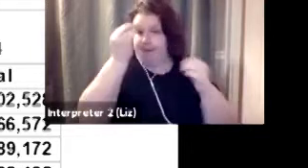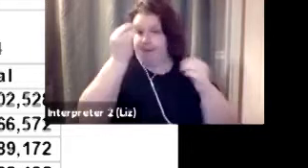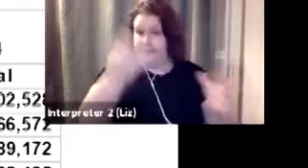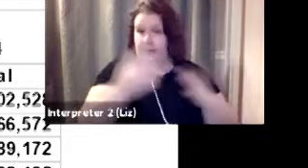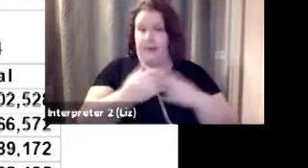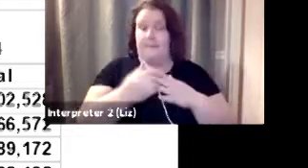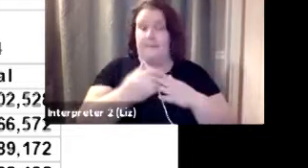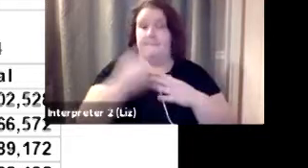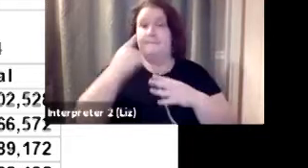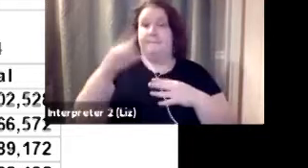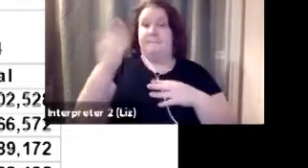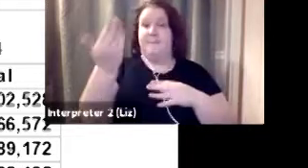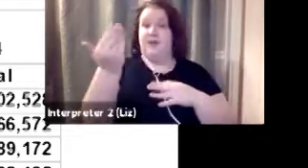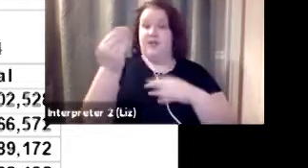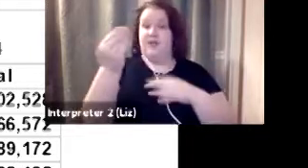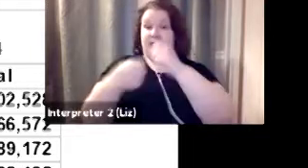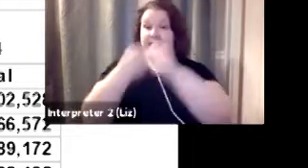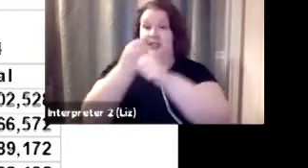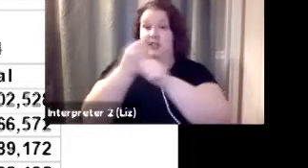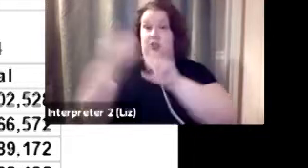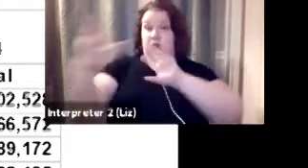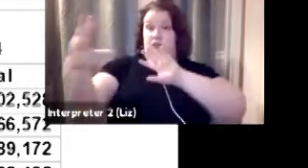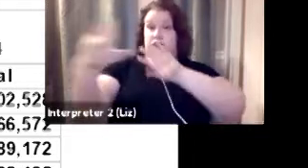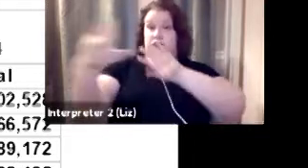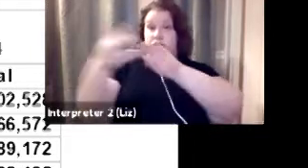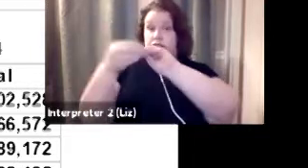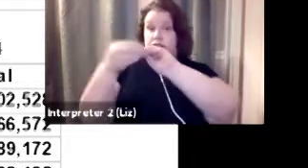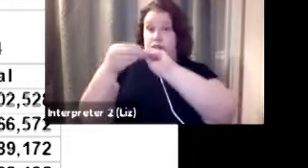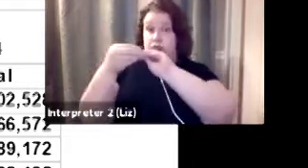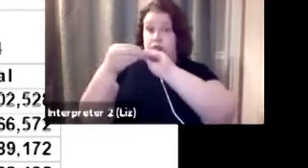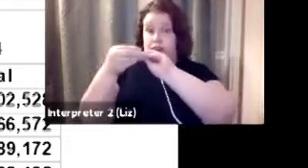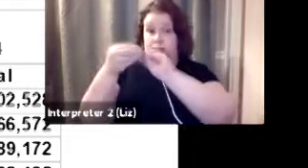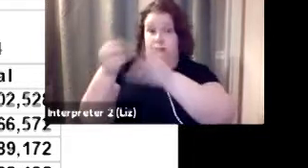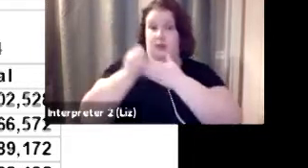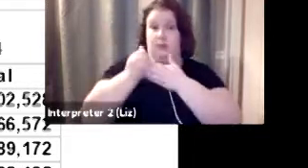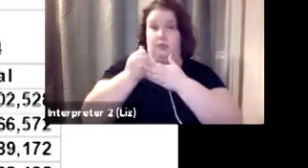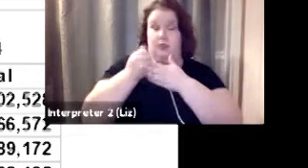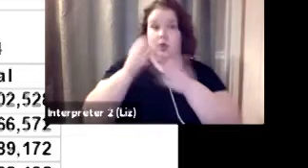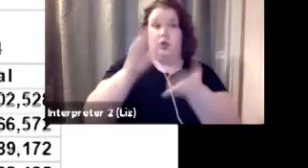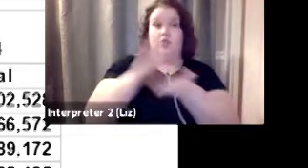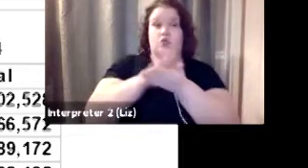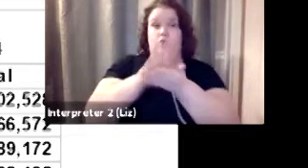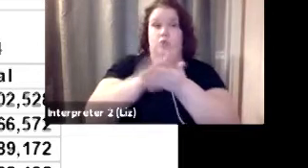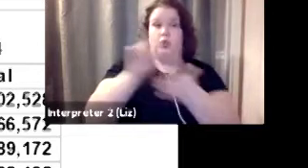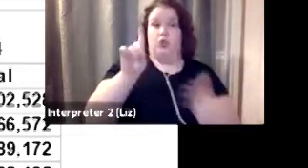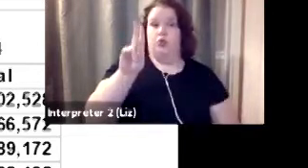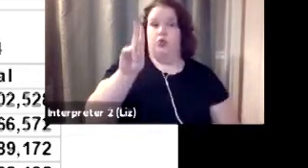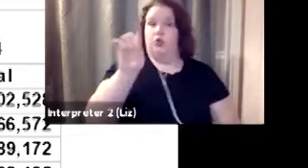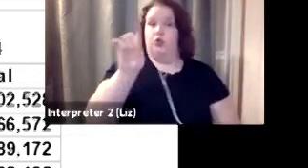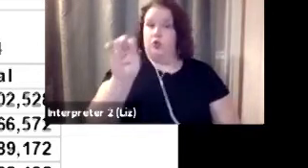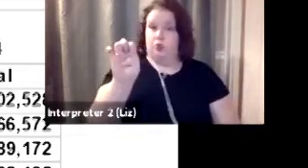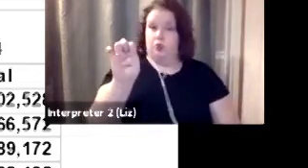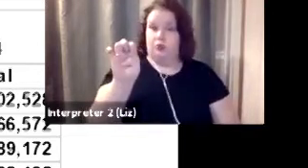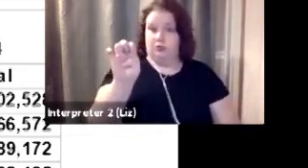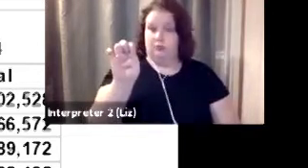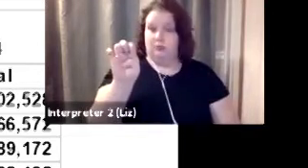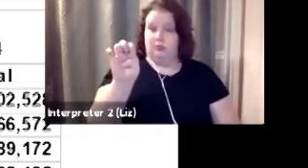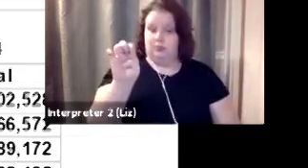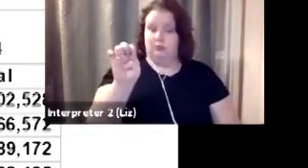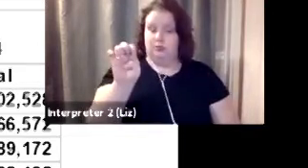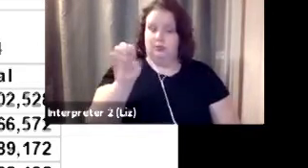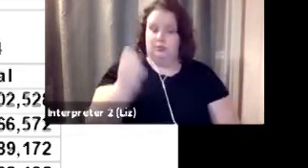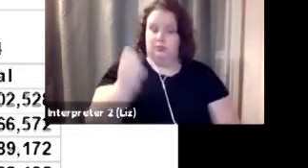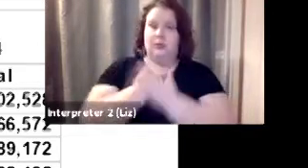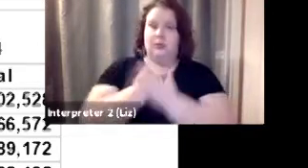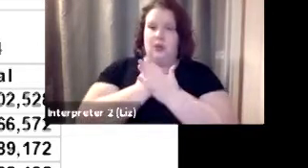So, uh, with the help of school dude, we're able to look at each individual campus, uh, prioritize low, medium, and